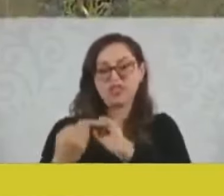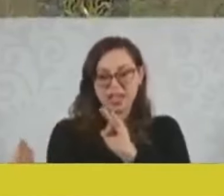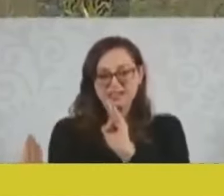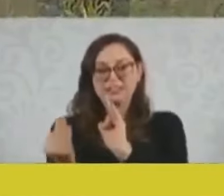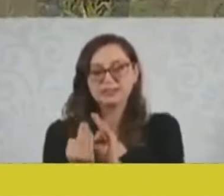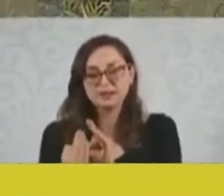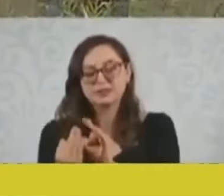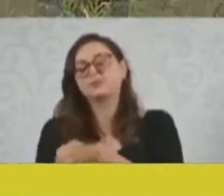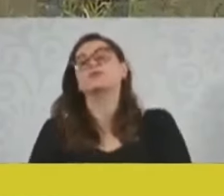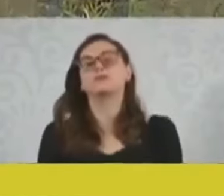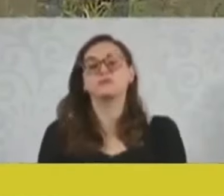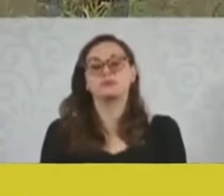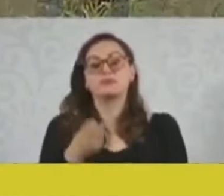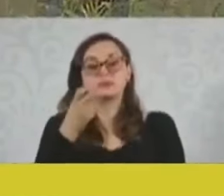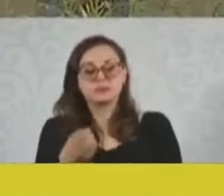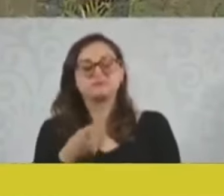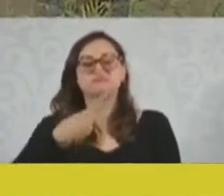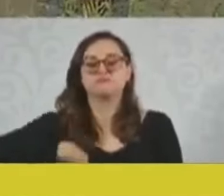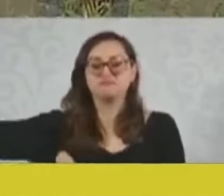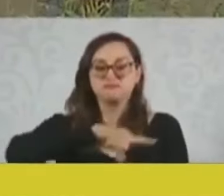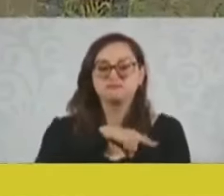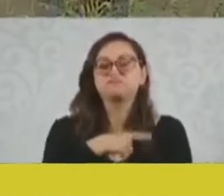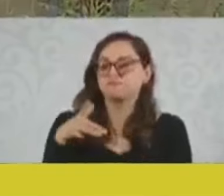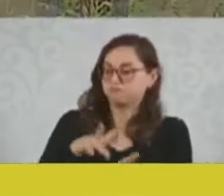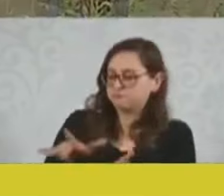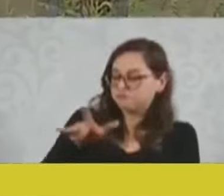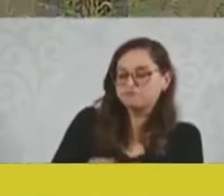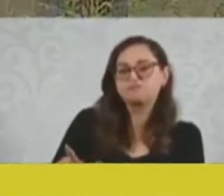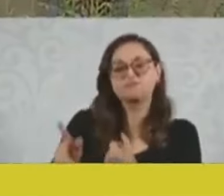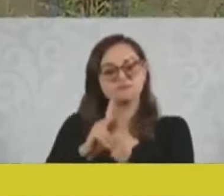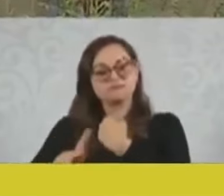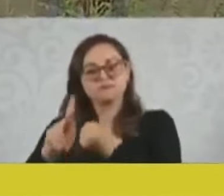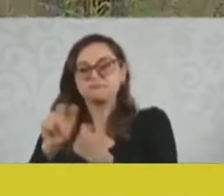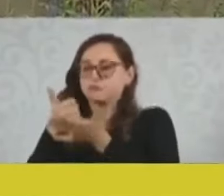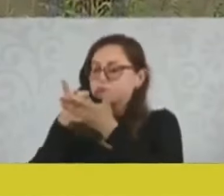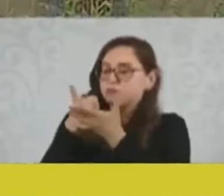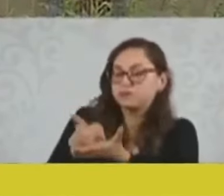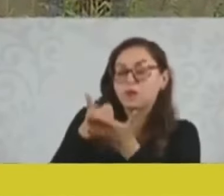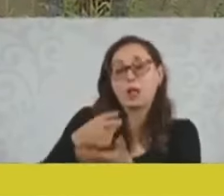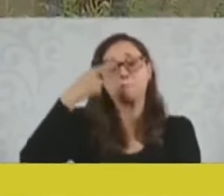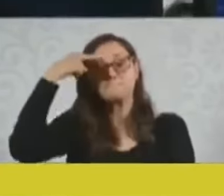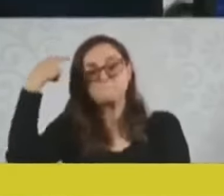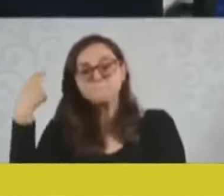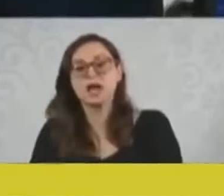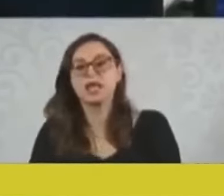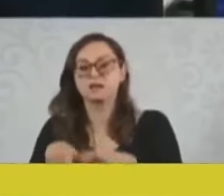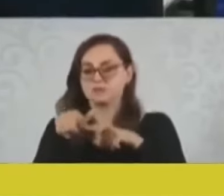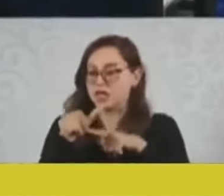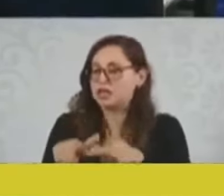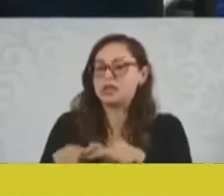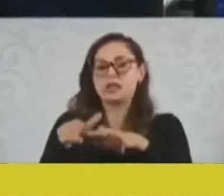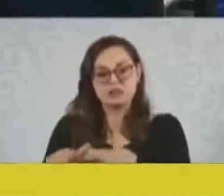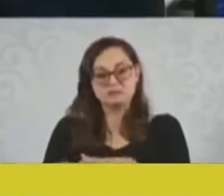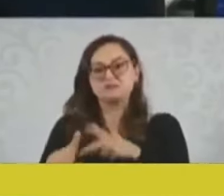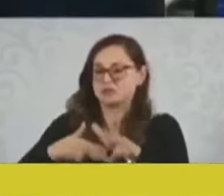The interoceanic train will get to the border, and we will help Guatemala. So,